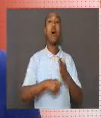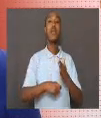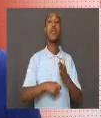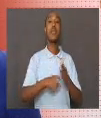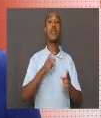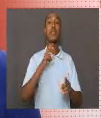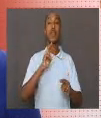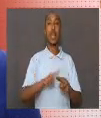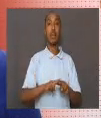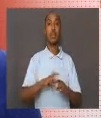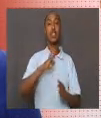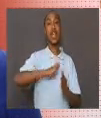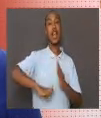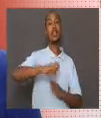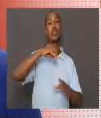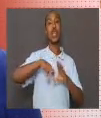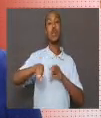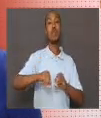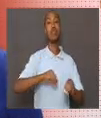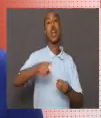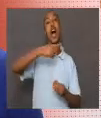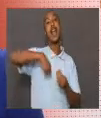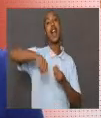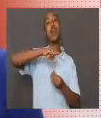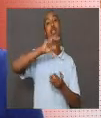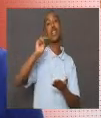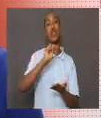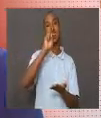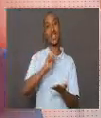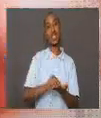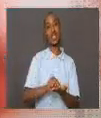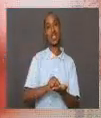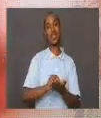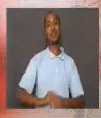the electrons in motion around the nucleus.